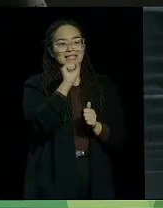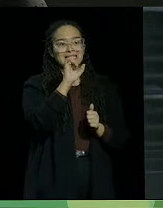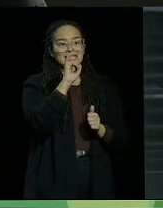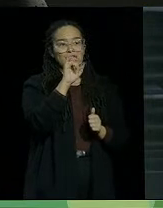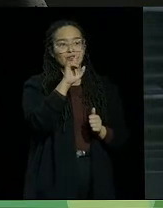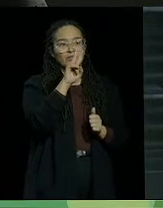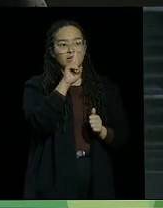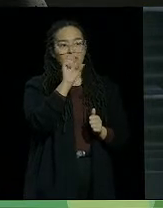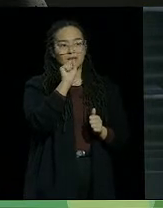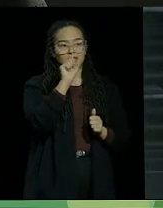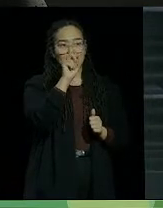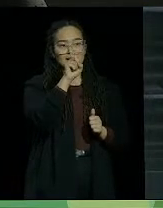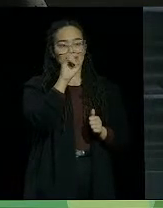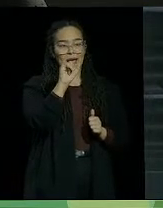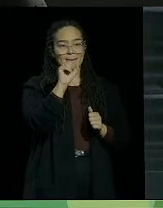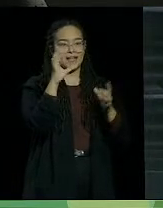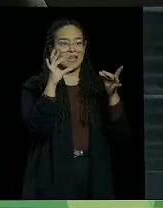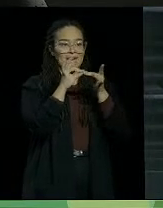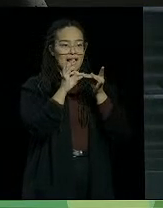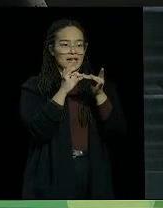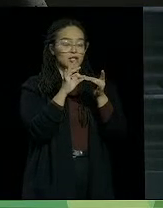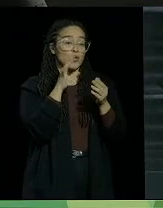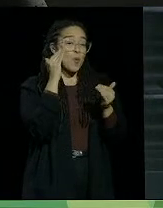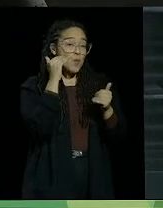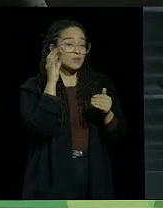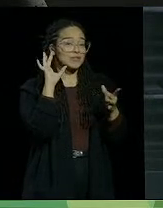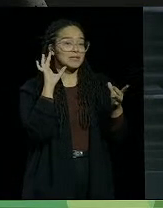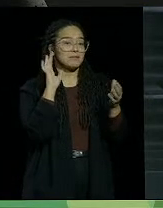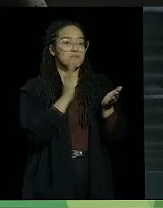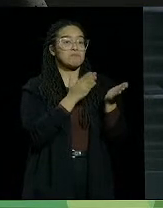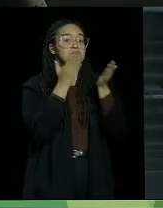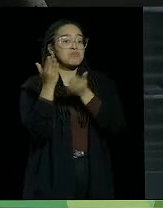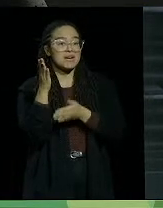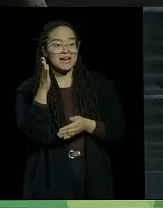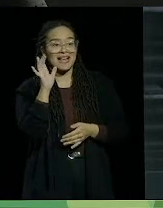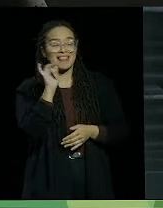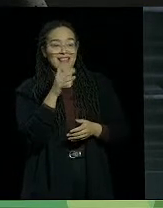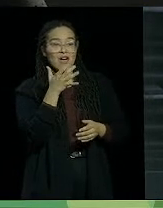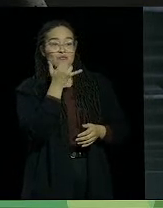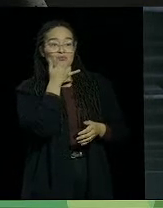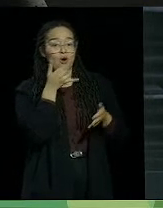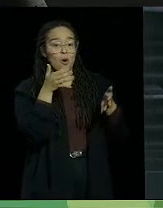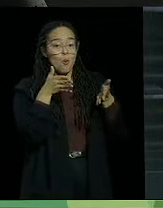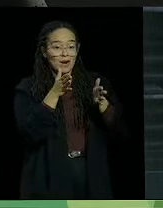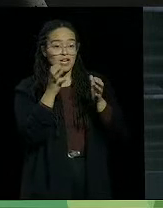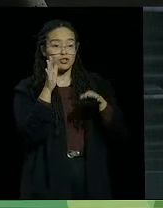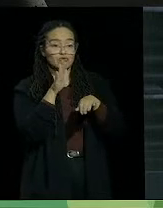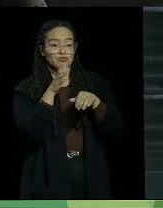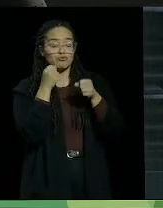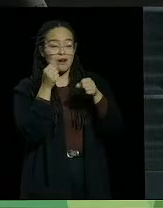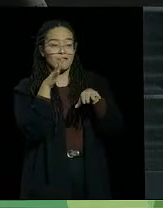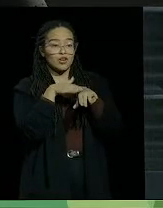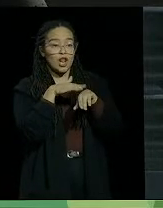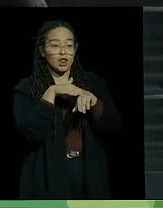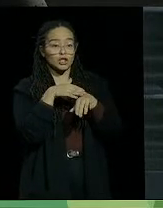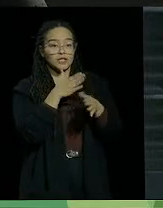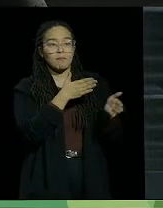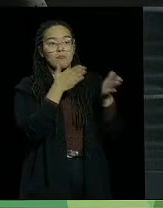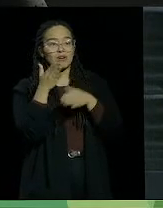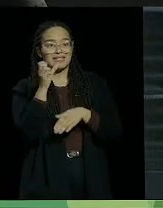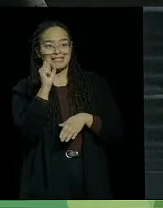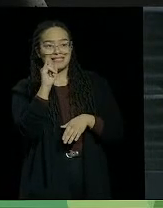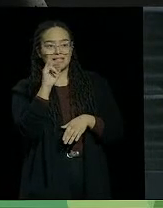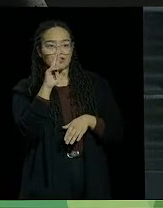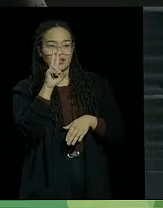SiriusXM Connect to potentially bring Bosch wrong way driver alerts into the new SiriusXM Connect Mobile